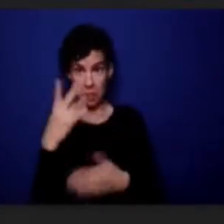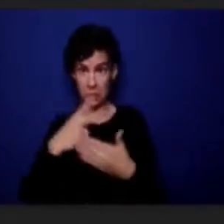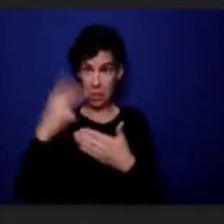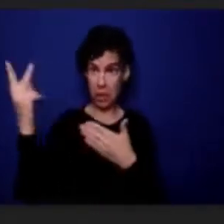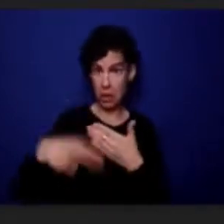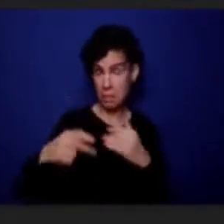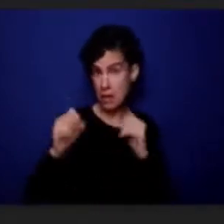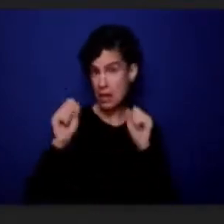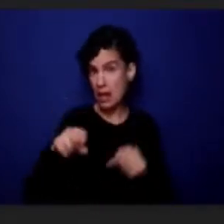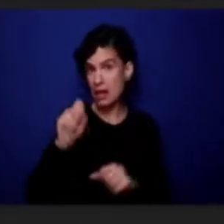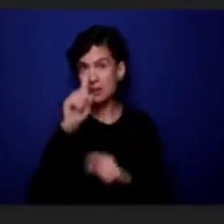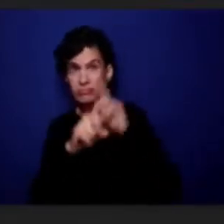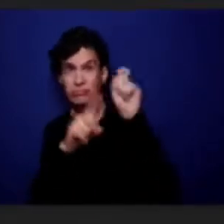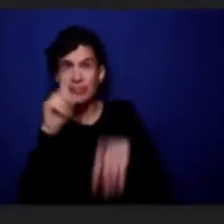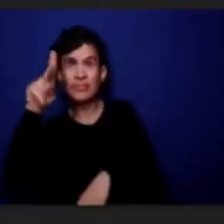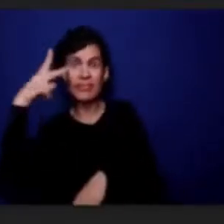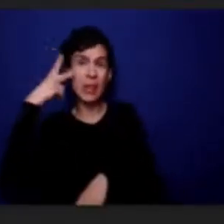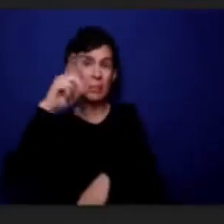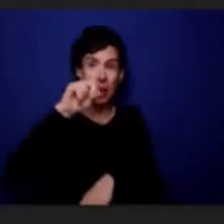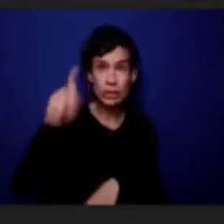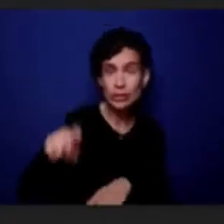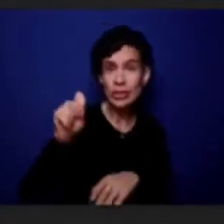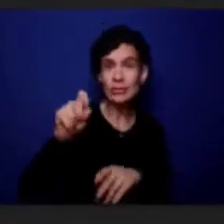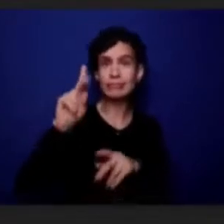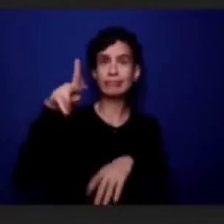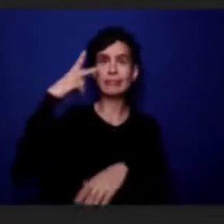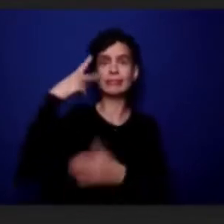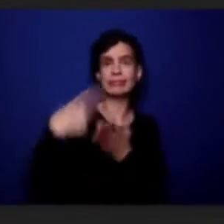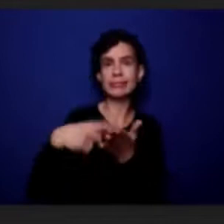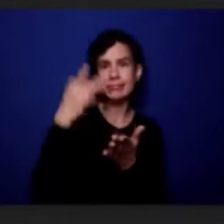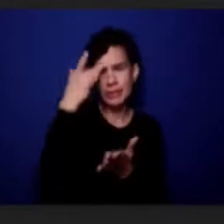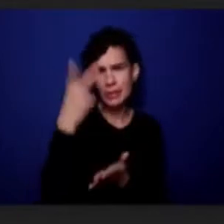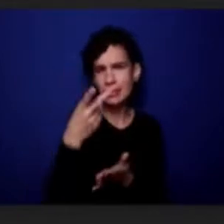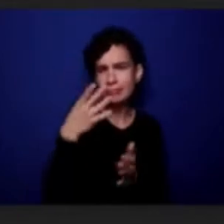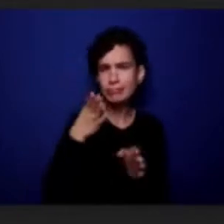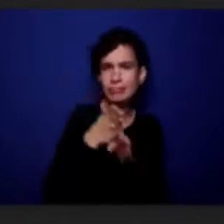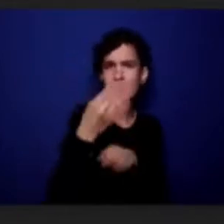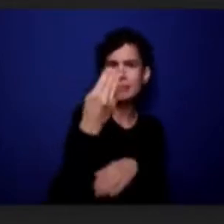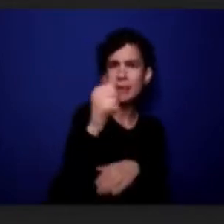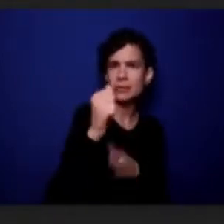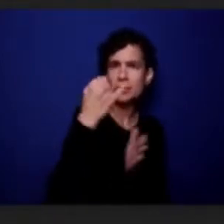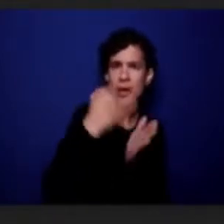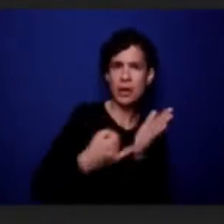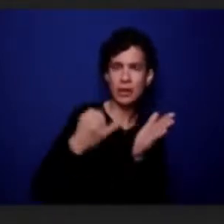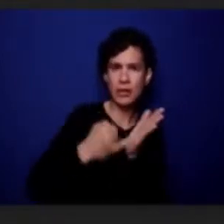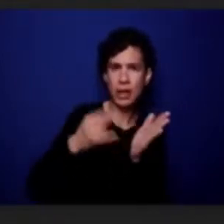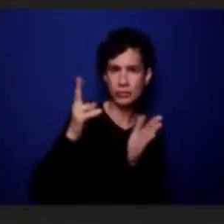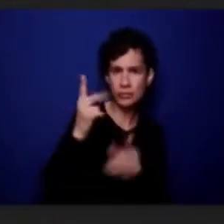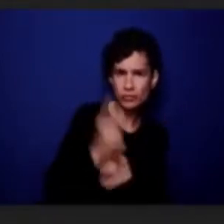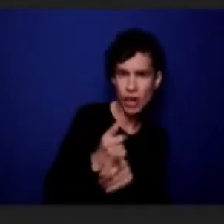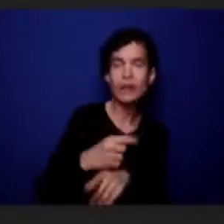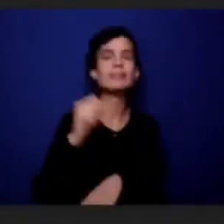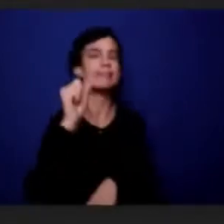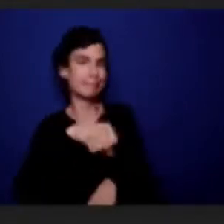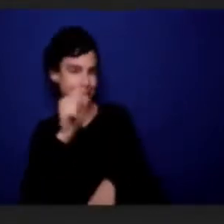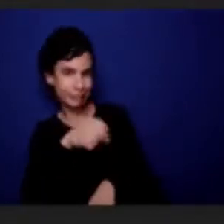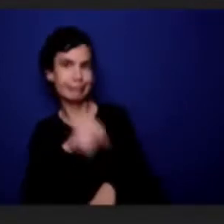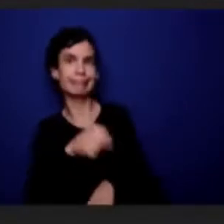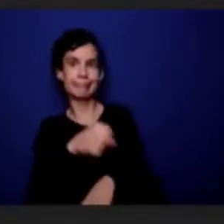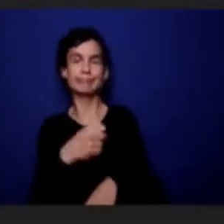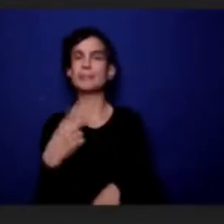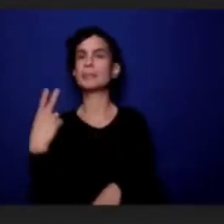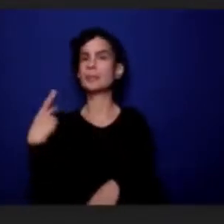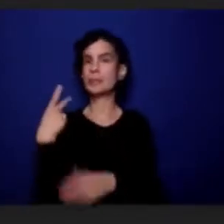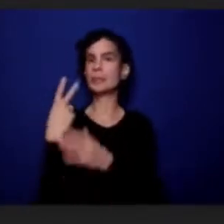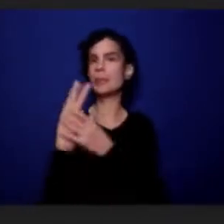questions just in your graduate program, and if you feel like in your program there's like room to ask these political questions,